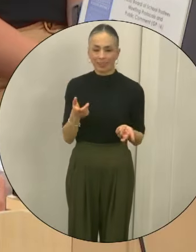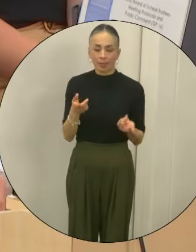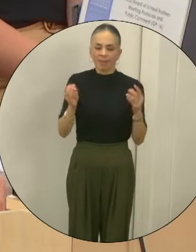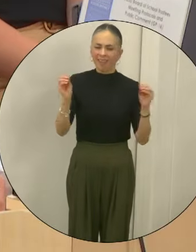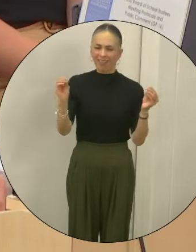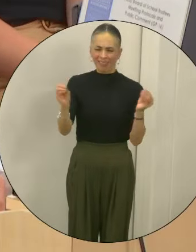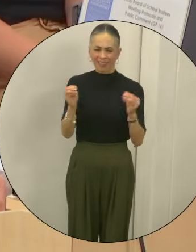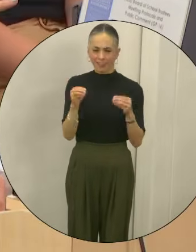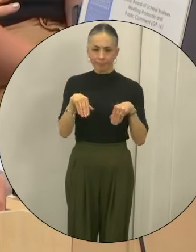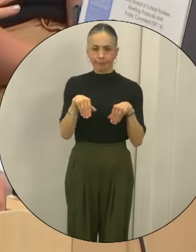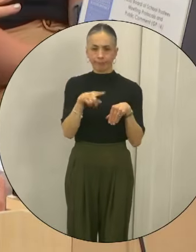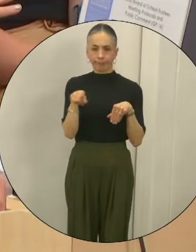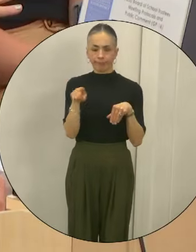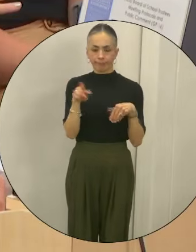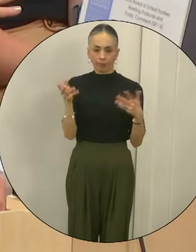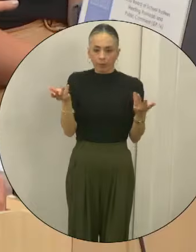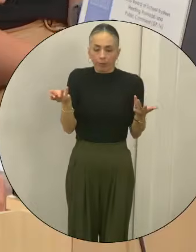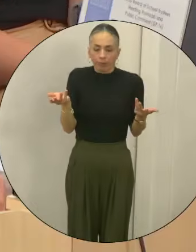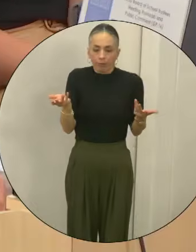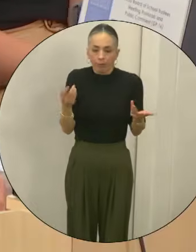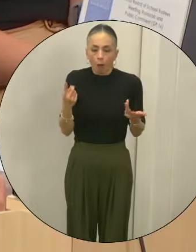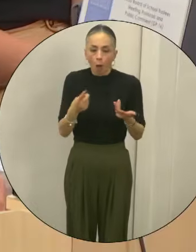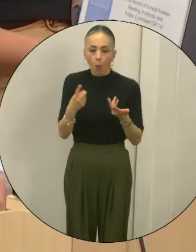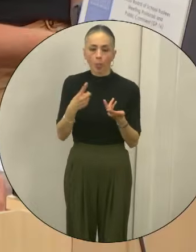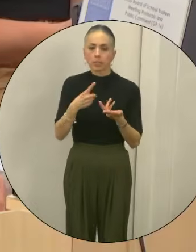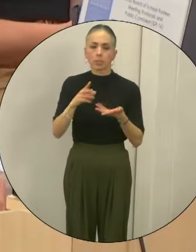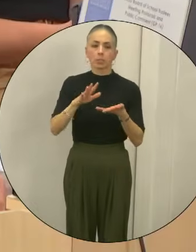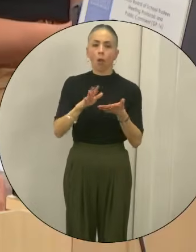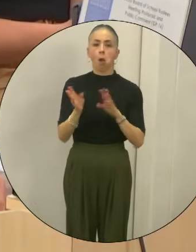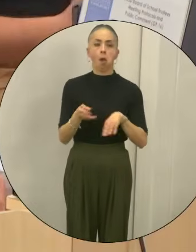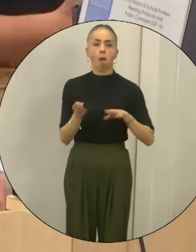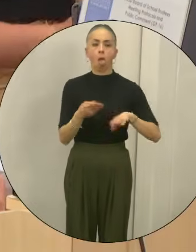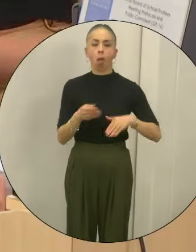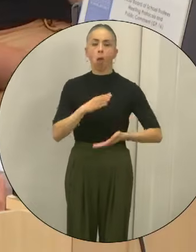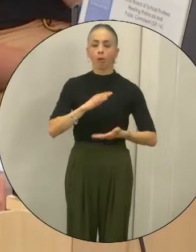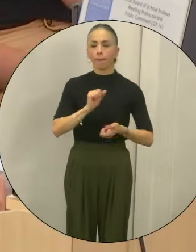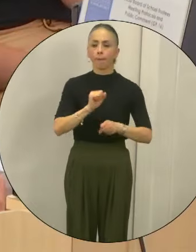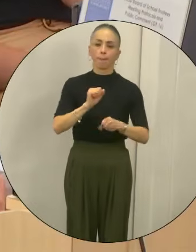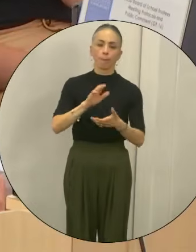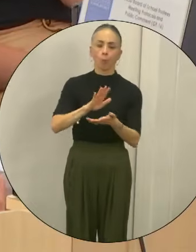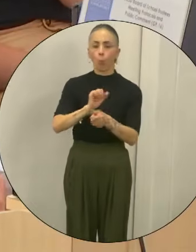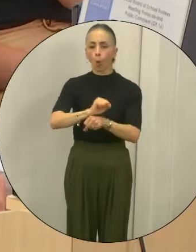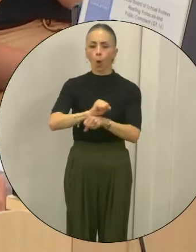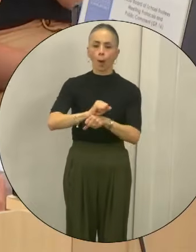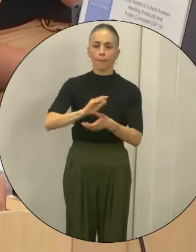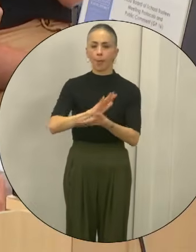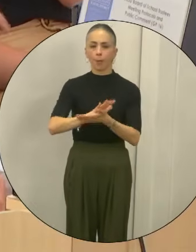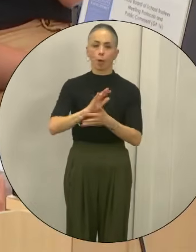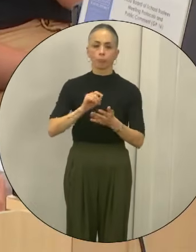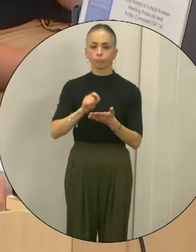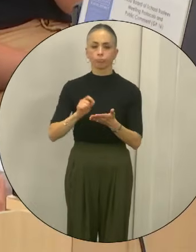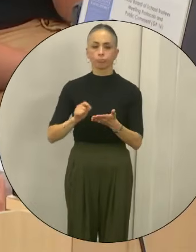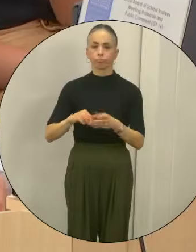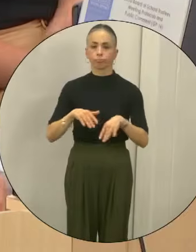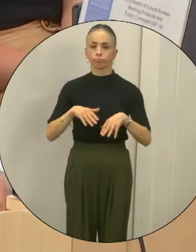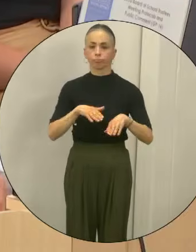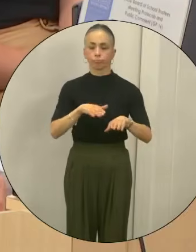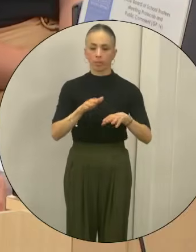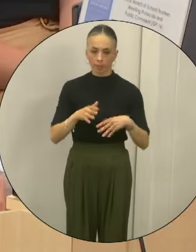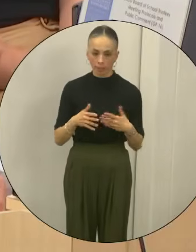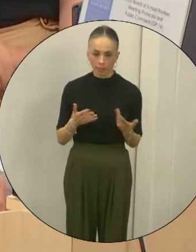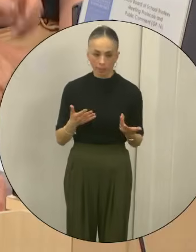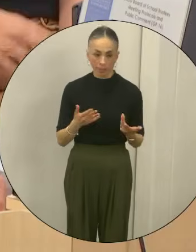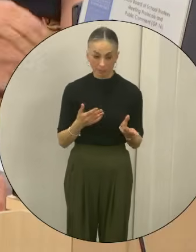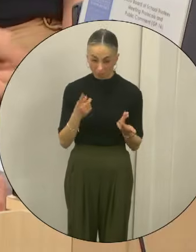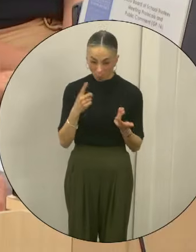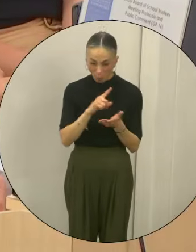gets done. It's always pushing paper. And it comes down to the safety. I heard this whole thing for, an hour?